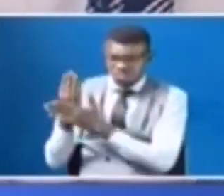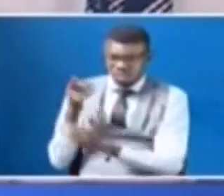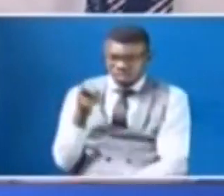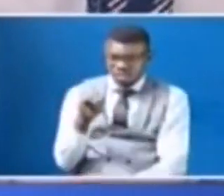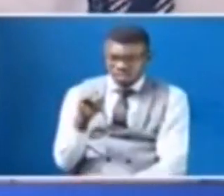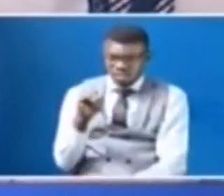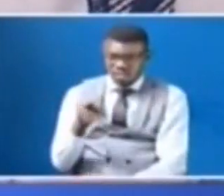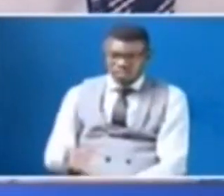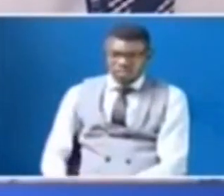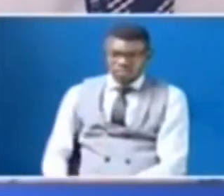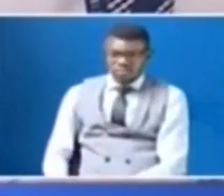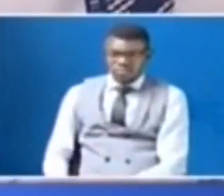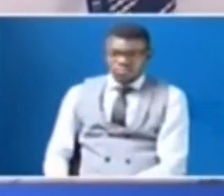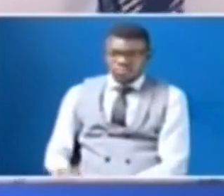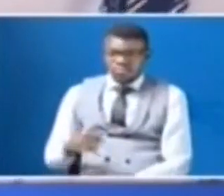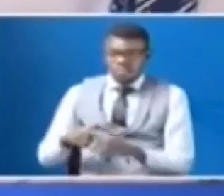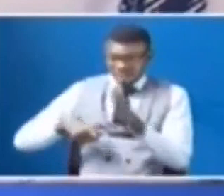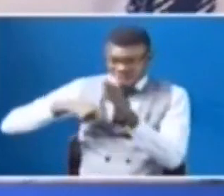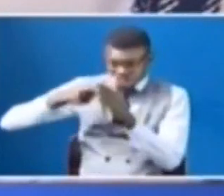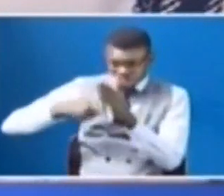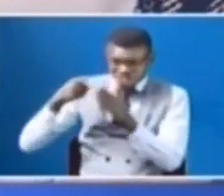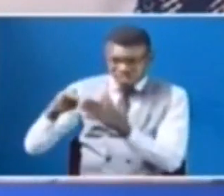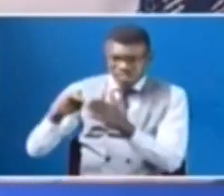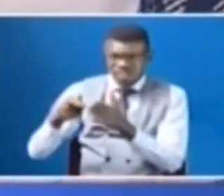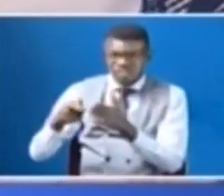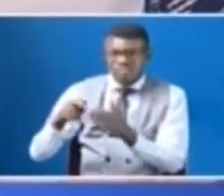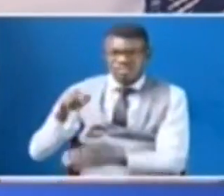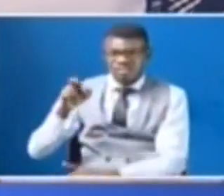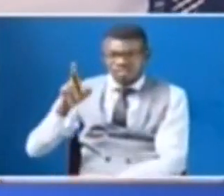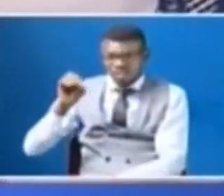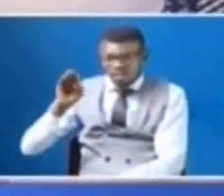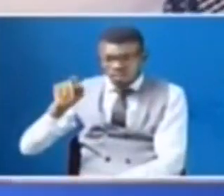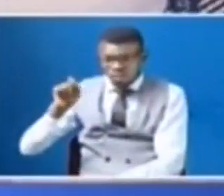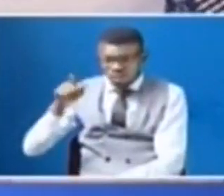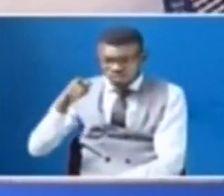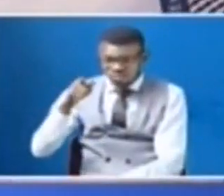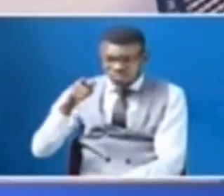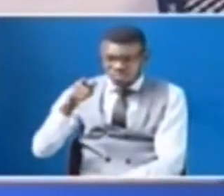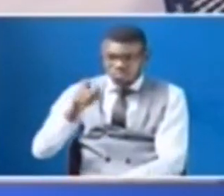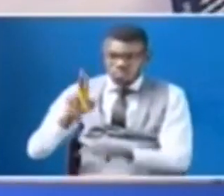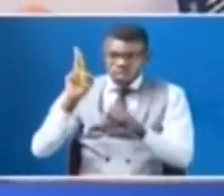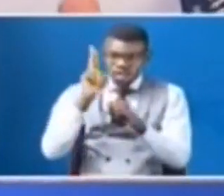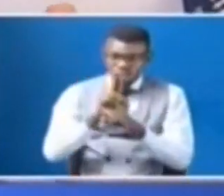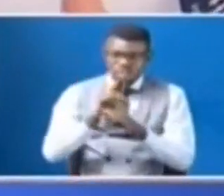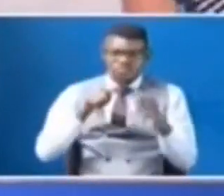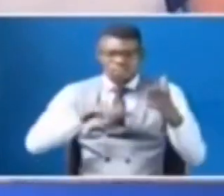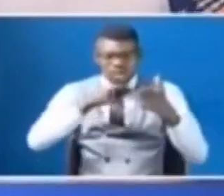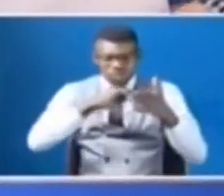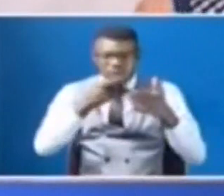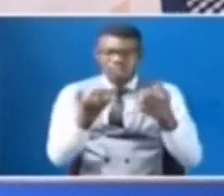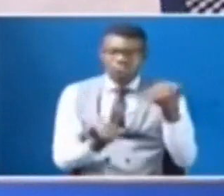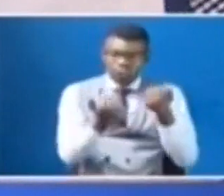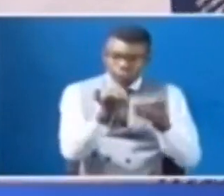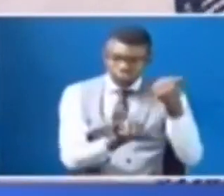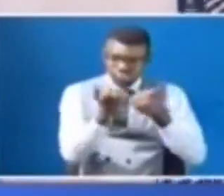a CyberKnife treatment machine. This is the robot with six angles, which is used in the factories, you know, car factories,